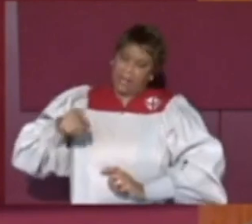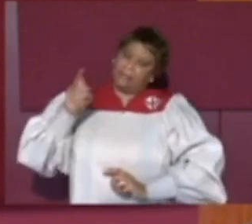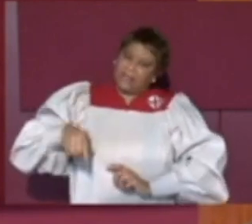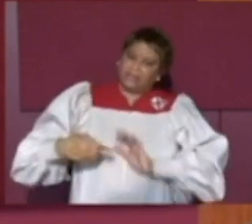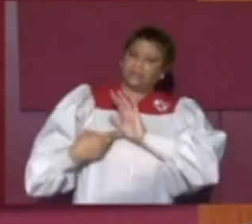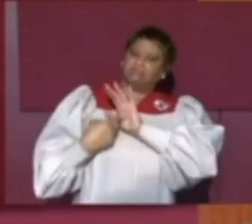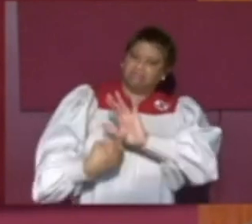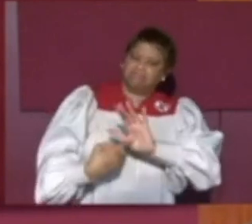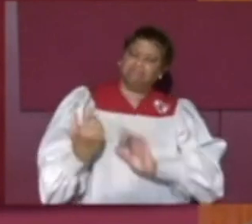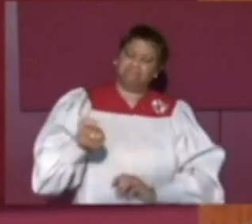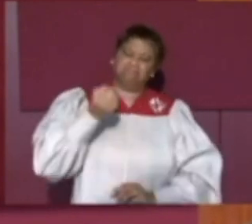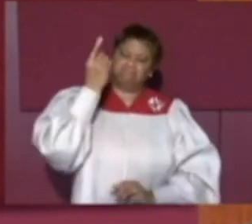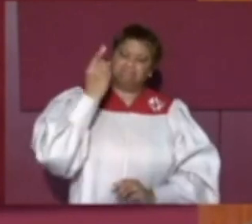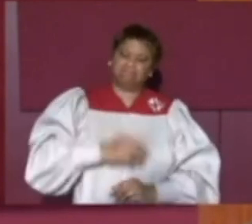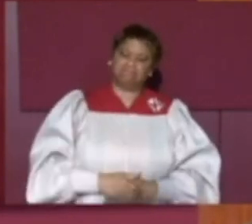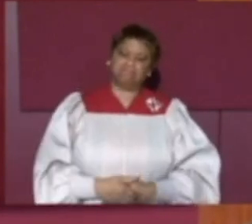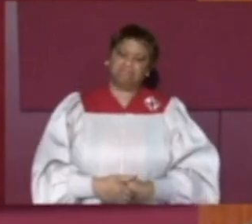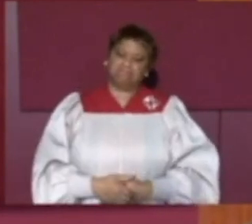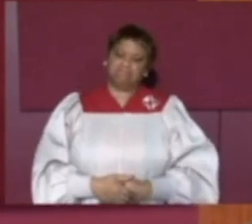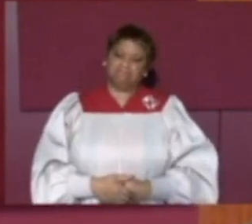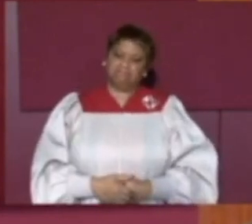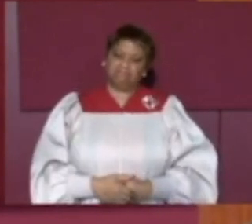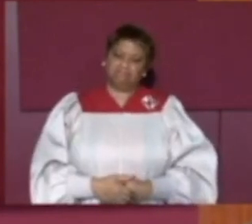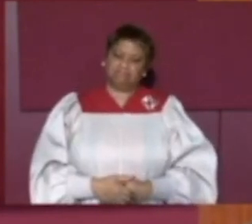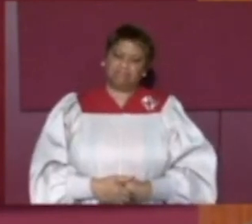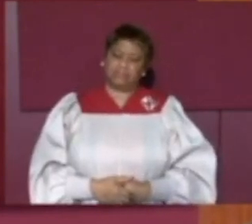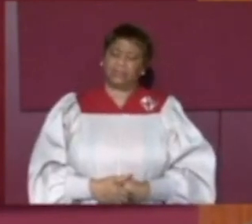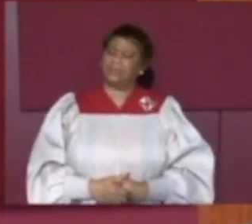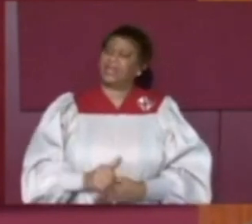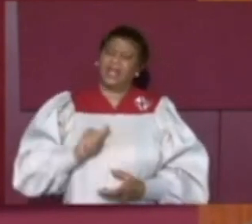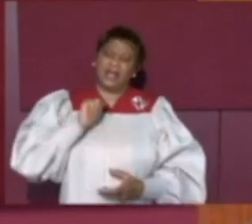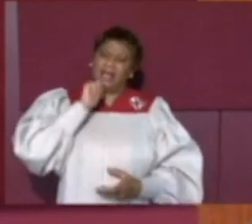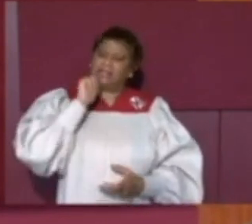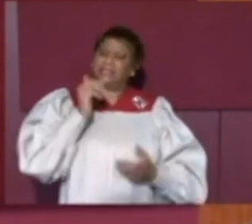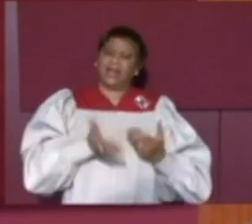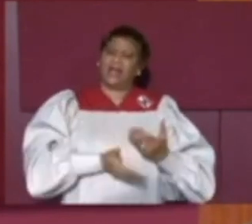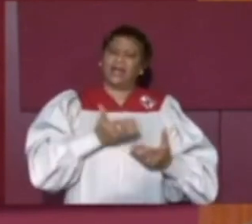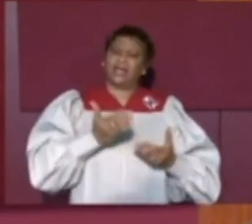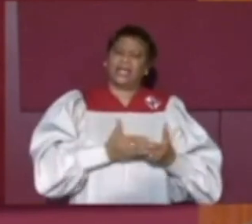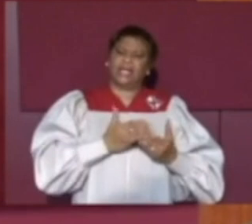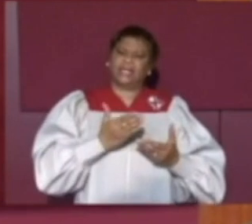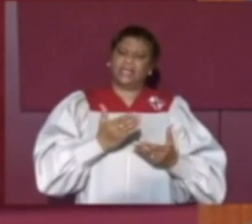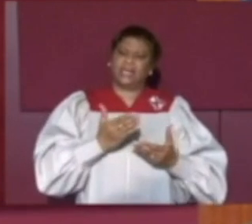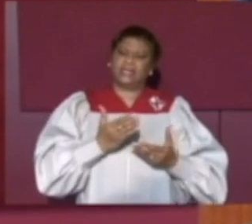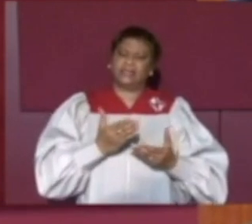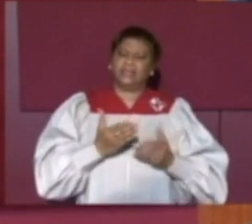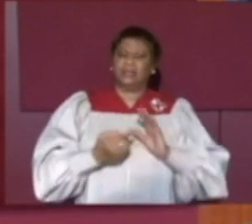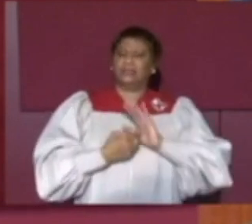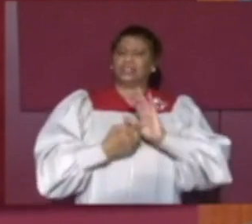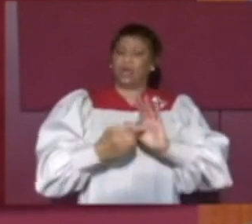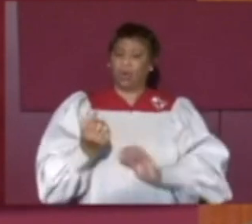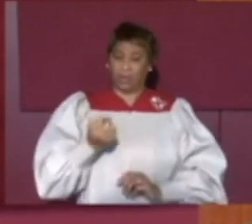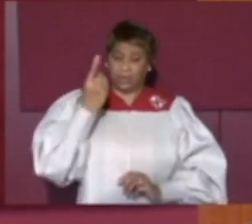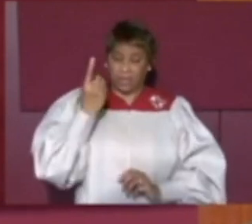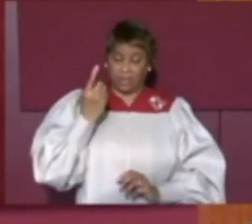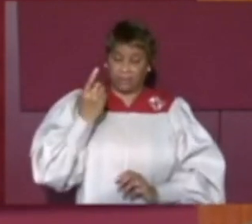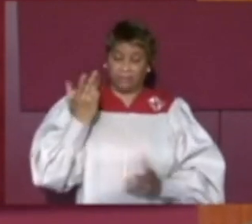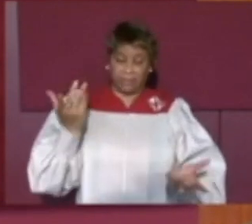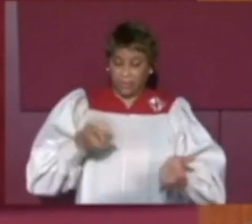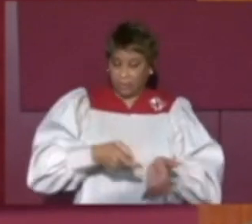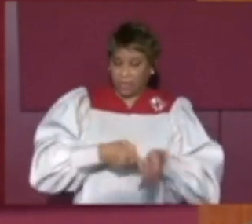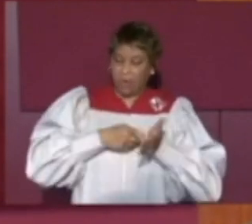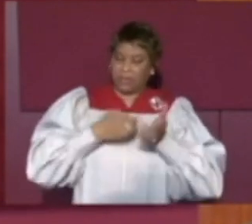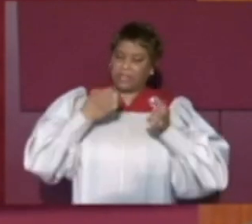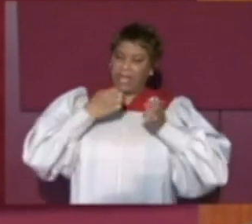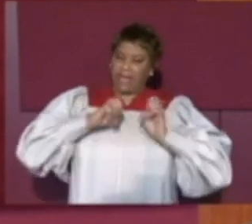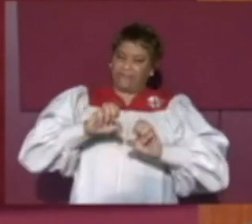be understanding. It's not easy to be understanding. It takes